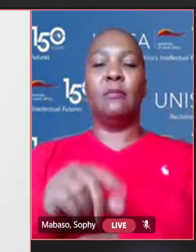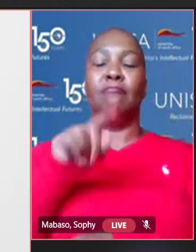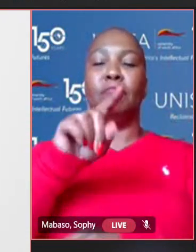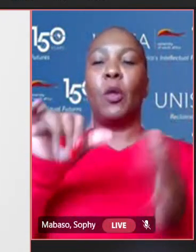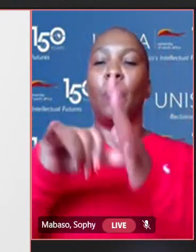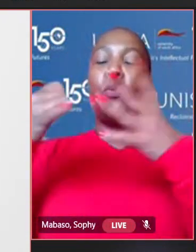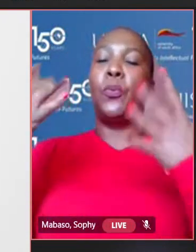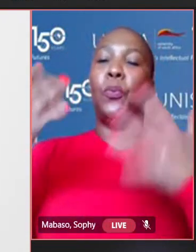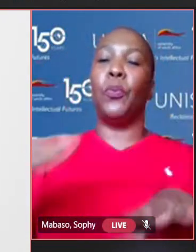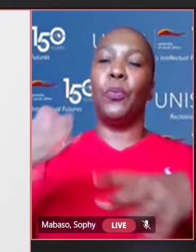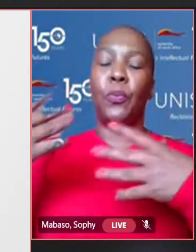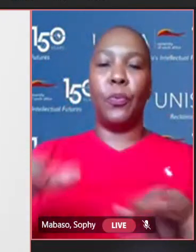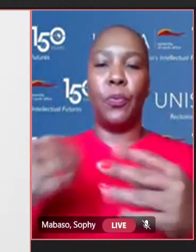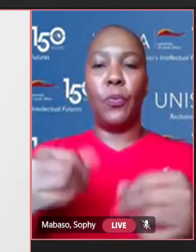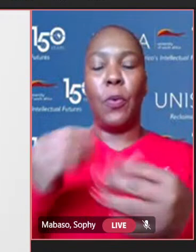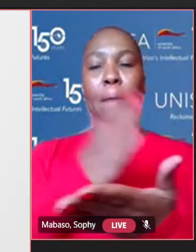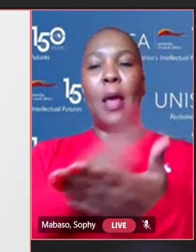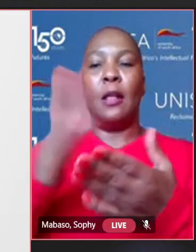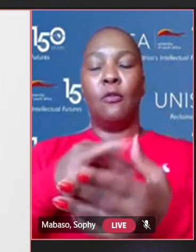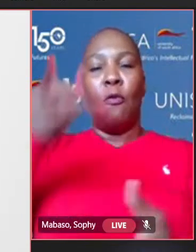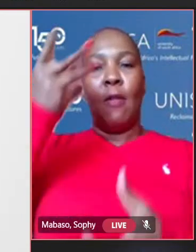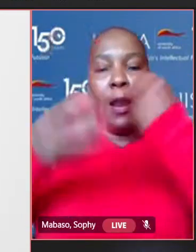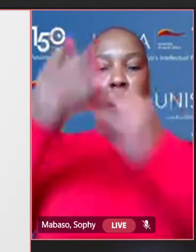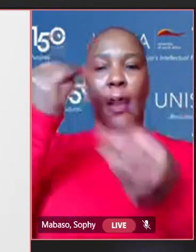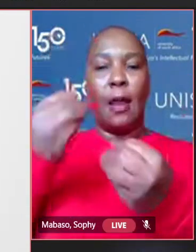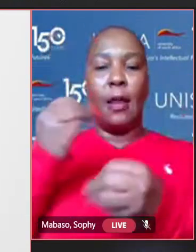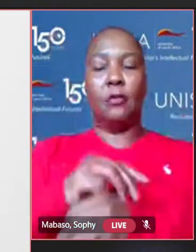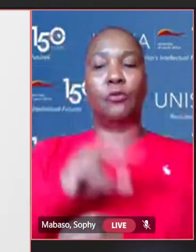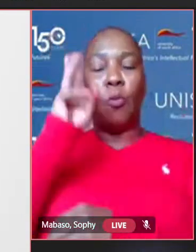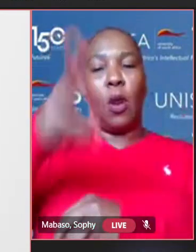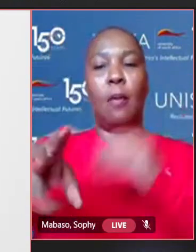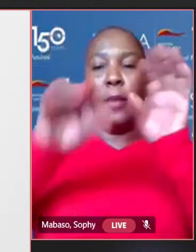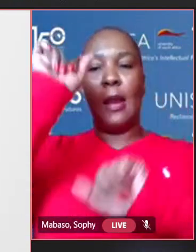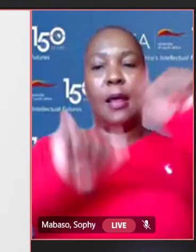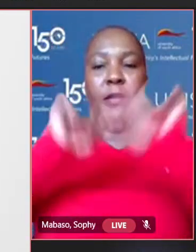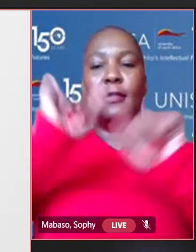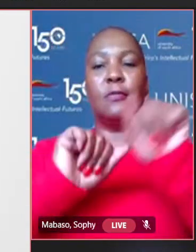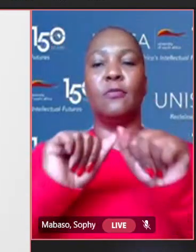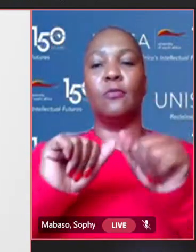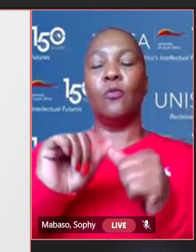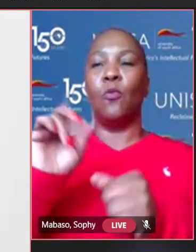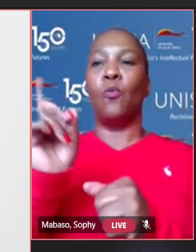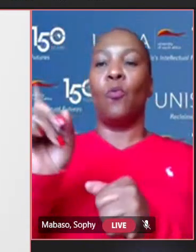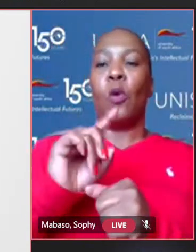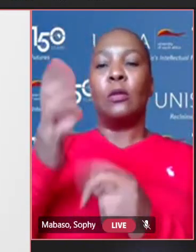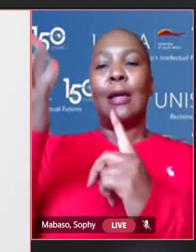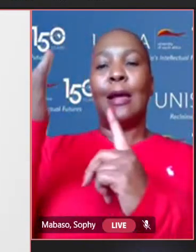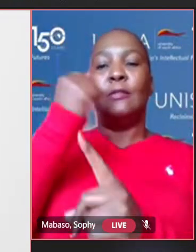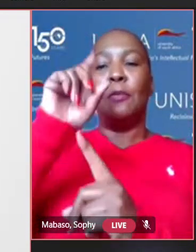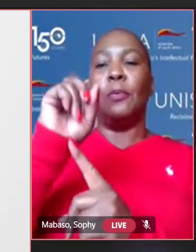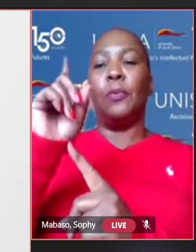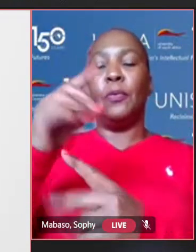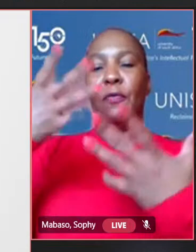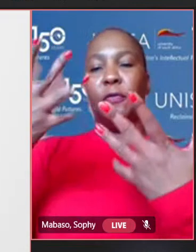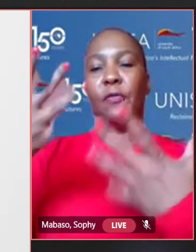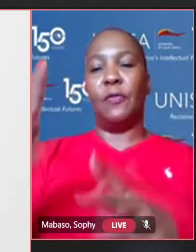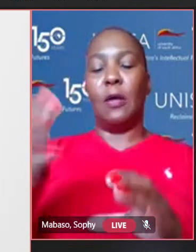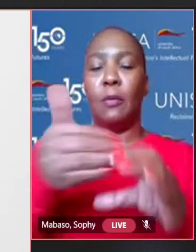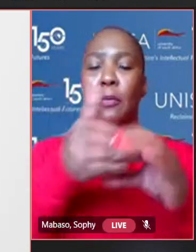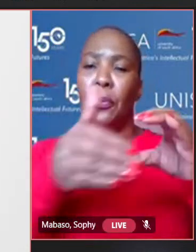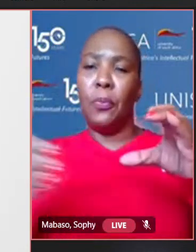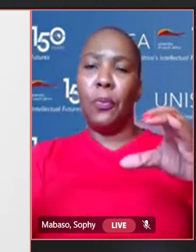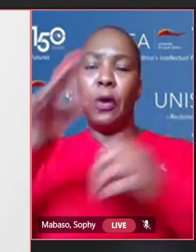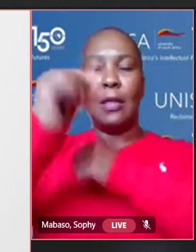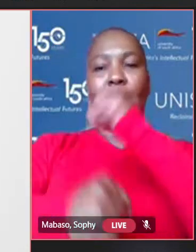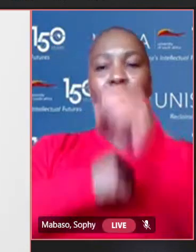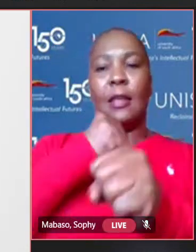important part of learning because you will be assessed on what you have achieved throughout the year, or in this